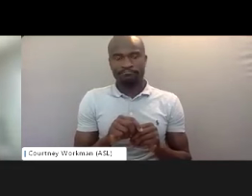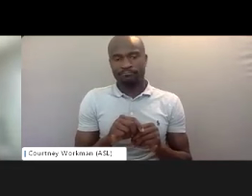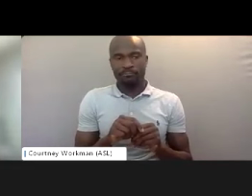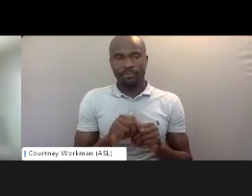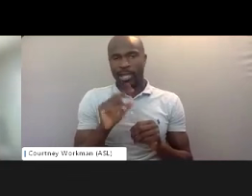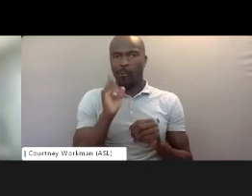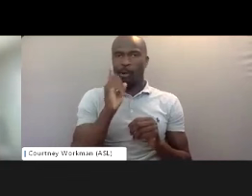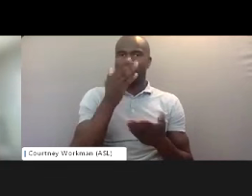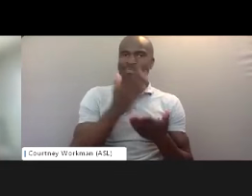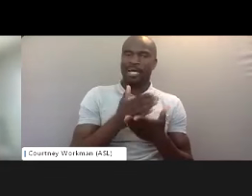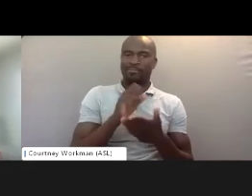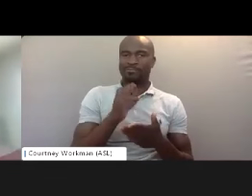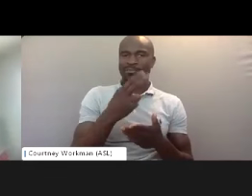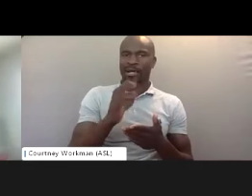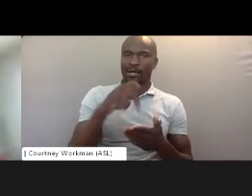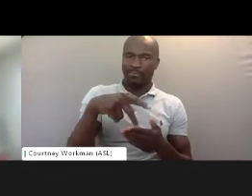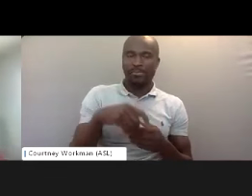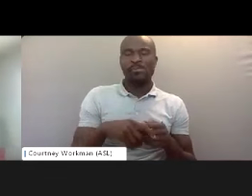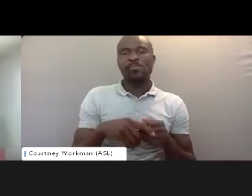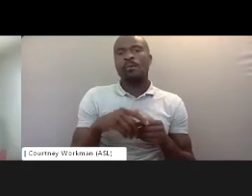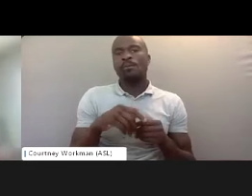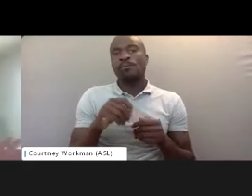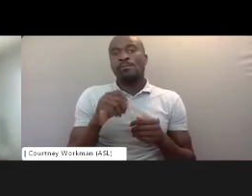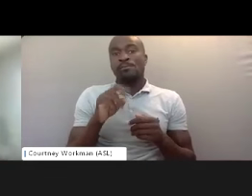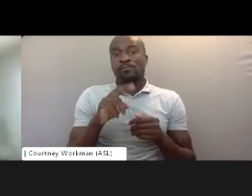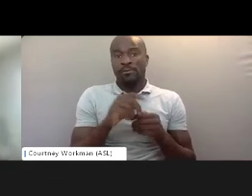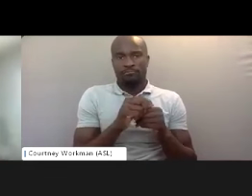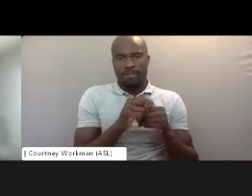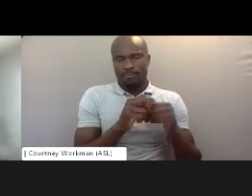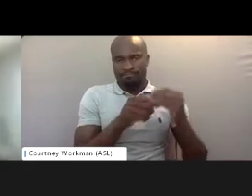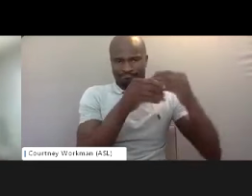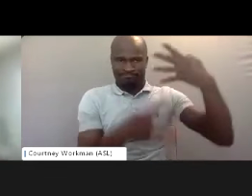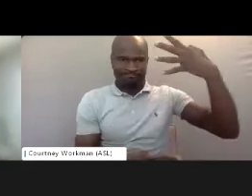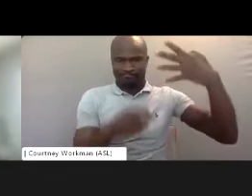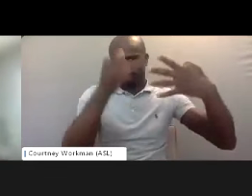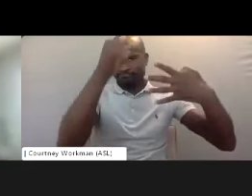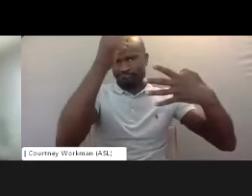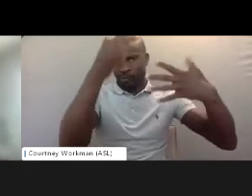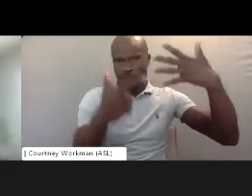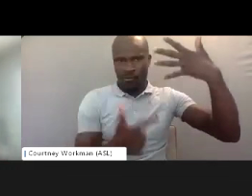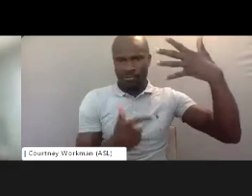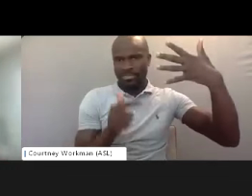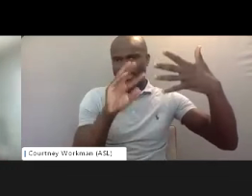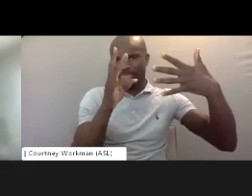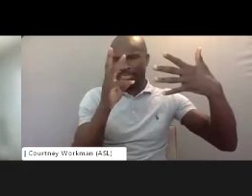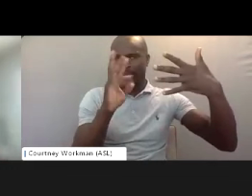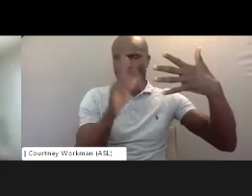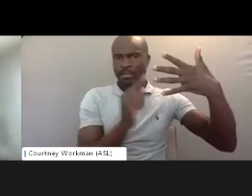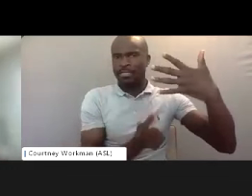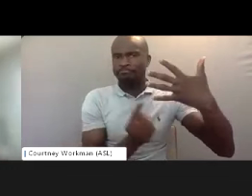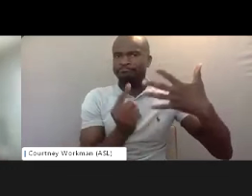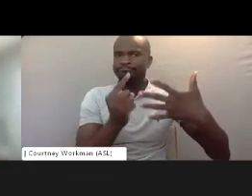the way up to working with communities through all 16 of these best practices and really being able to work with them to make sure that